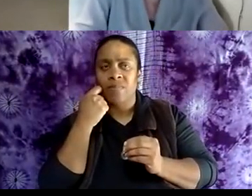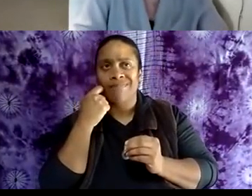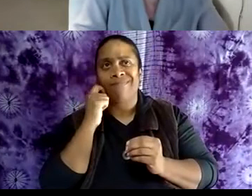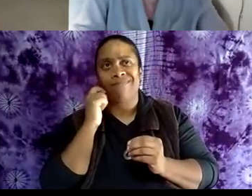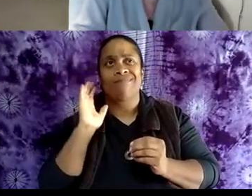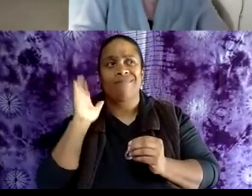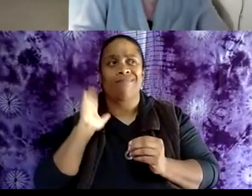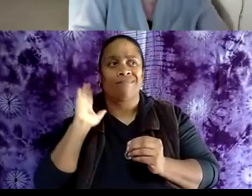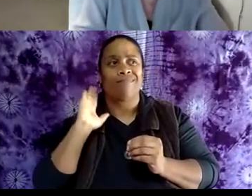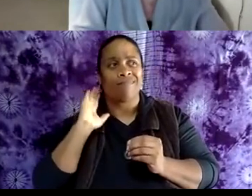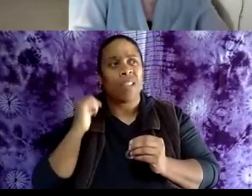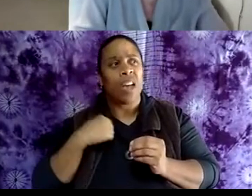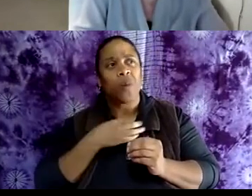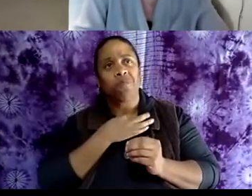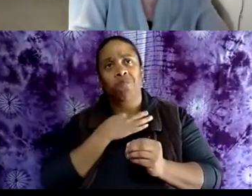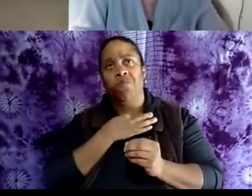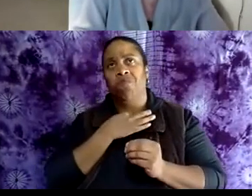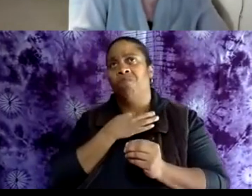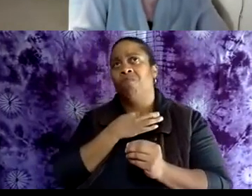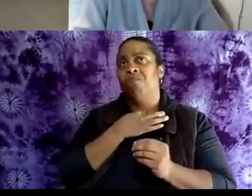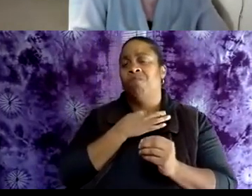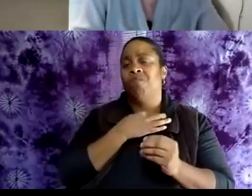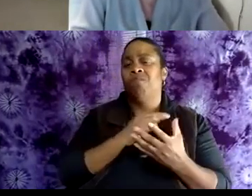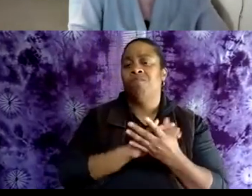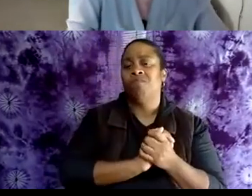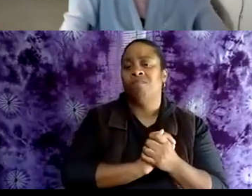ago that I'm curious about. And